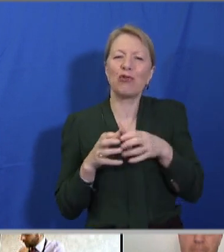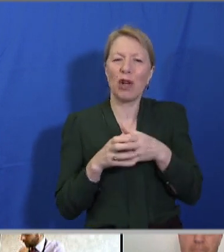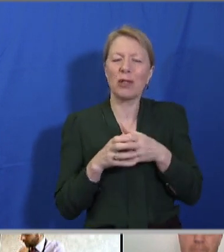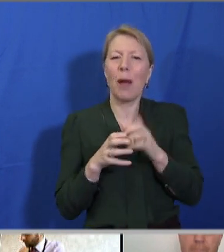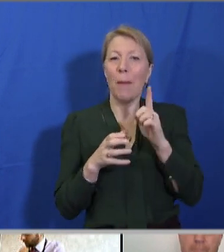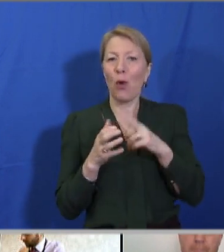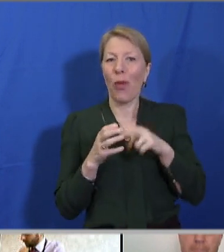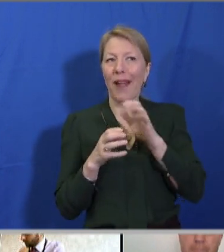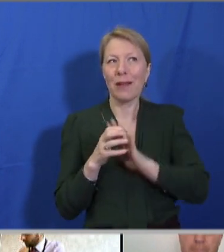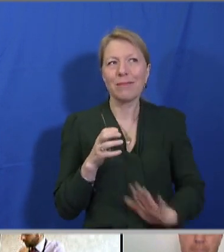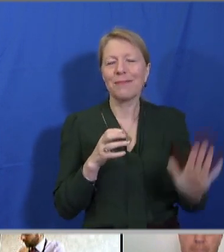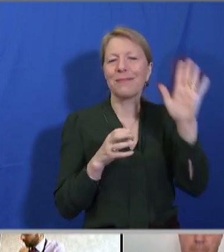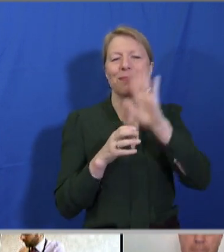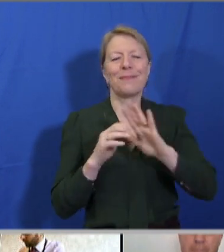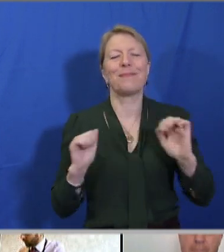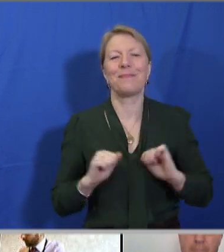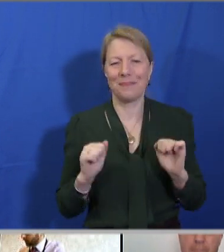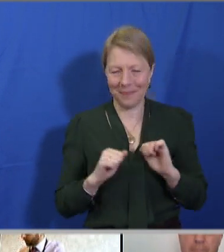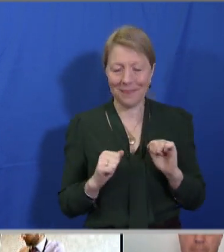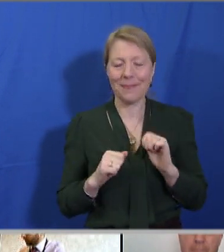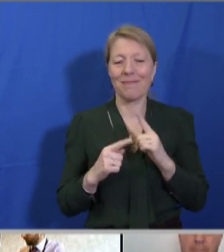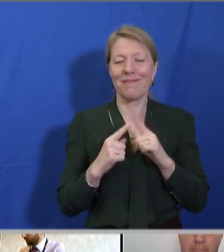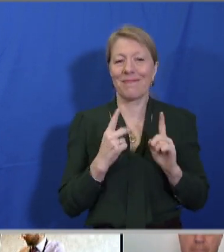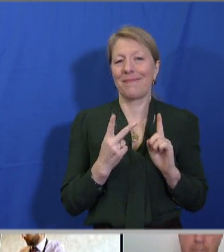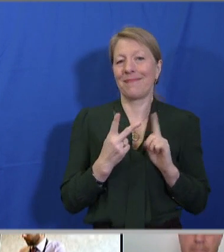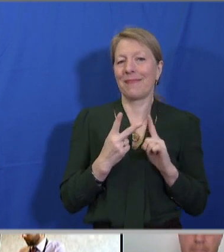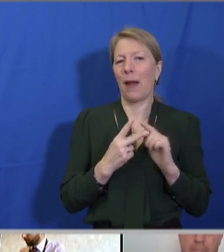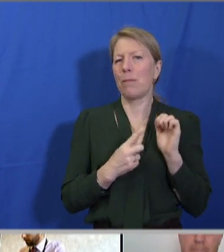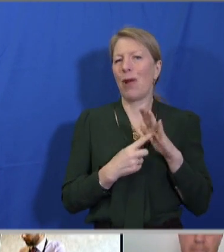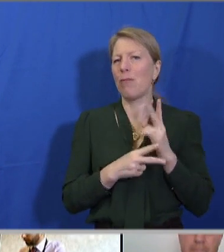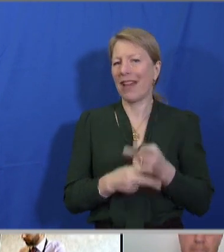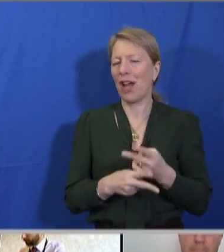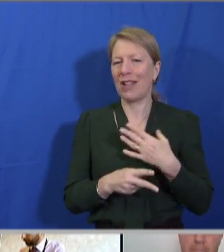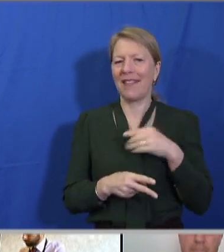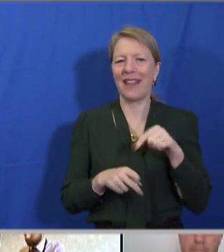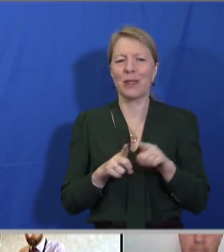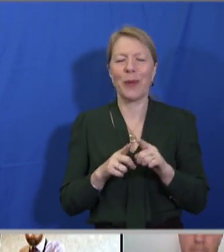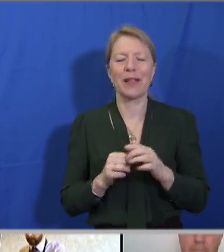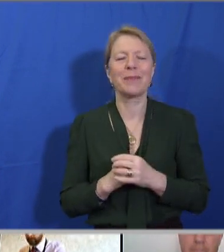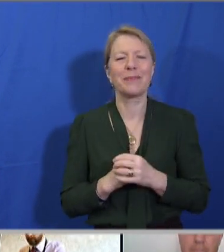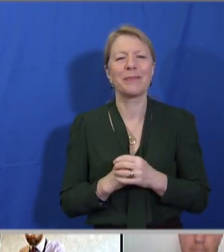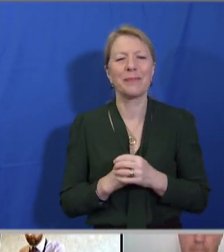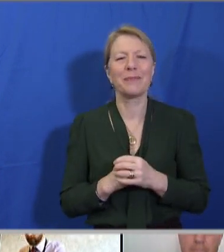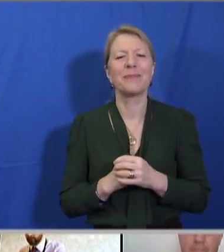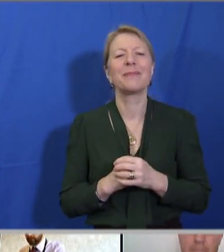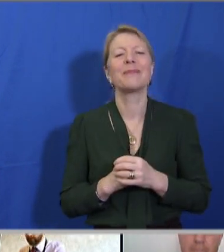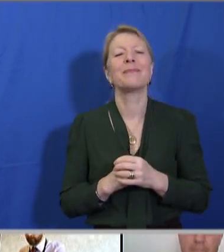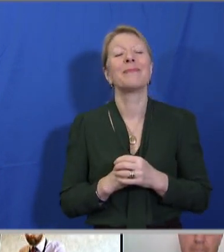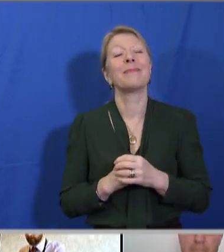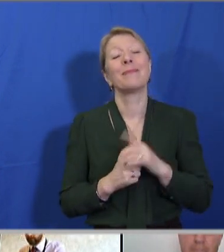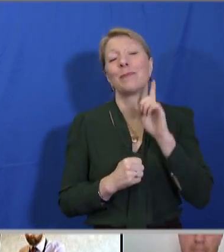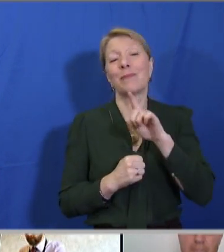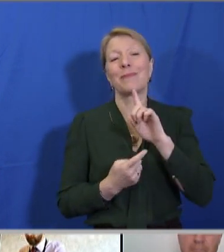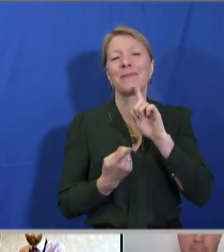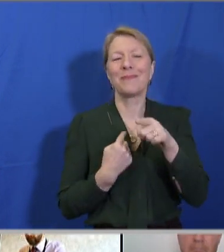across not just the rest of our trust but also primary care provision as well. Thank you. I guess I get very upset